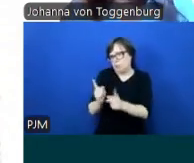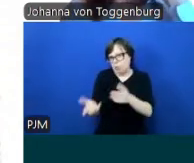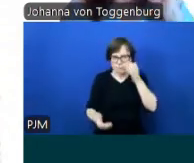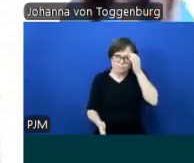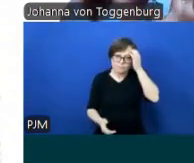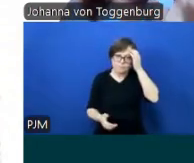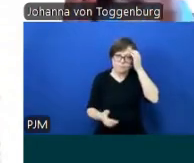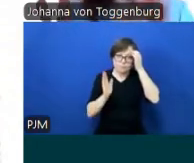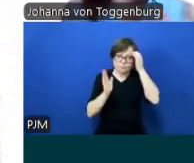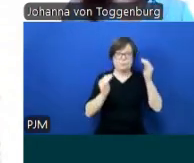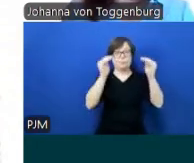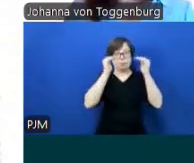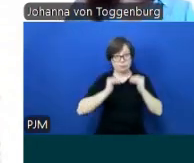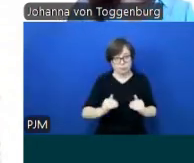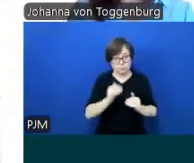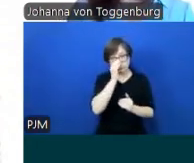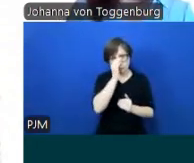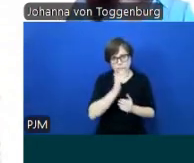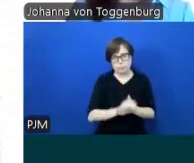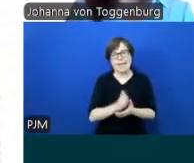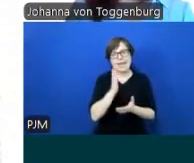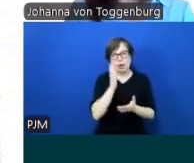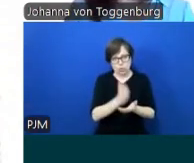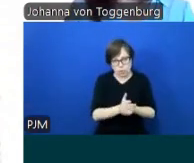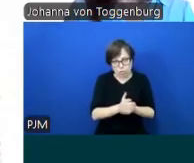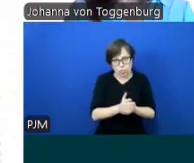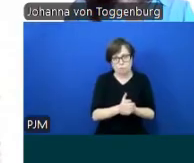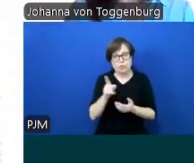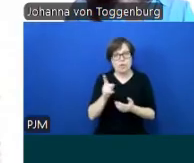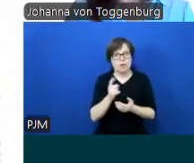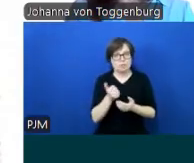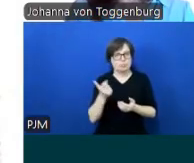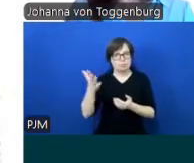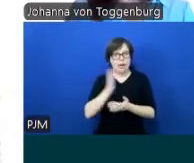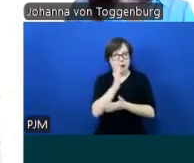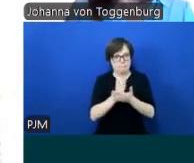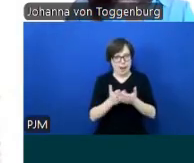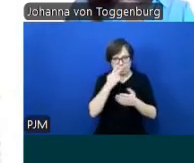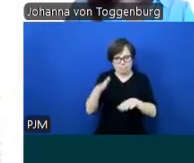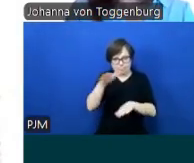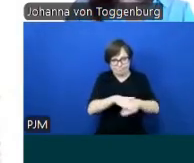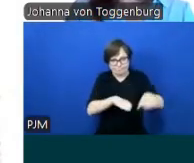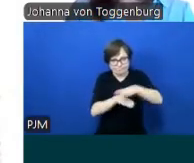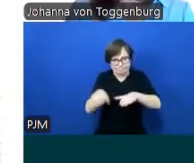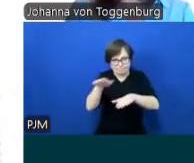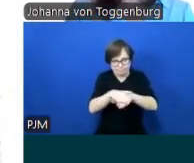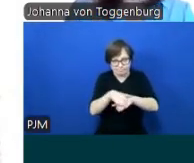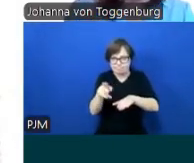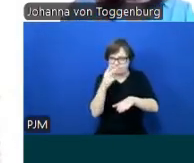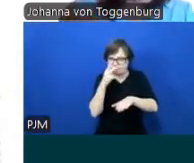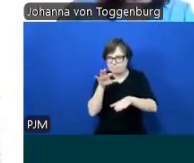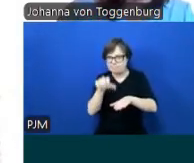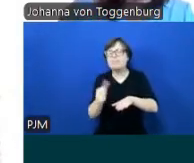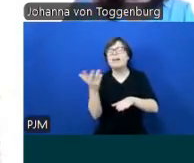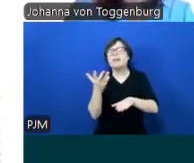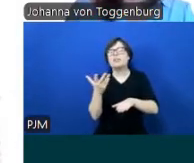maps together, you basically identify these areas where you need to start taking action. This is